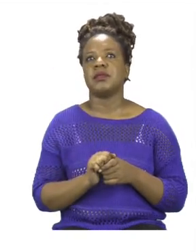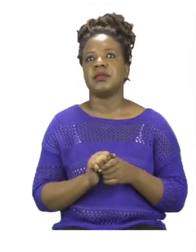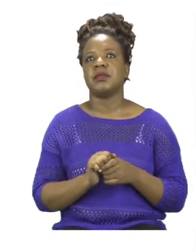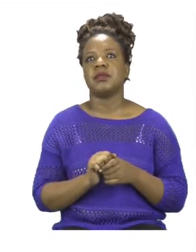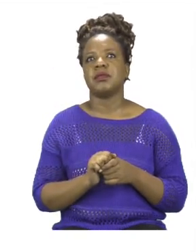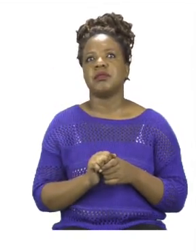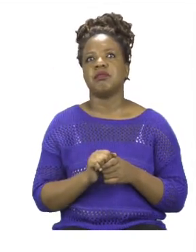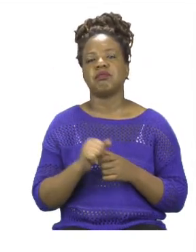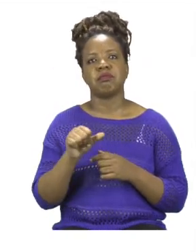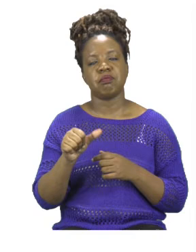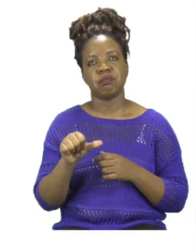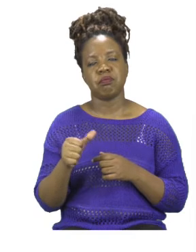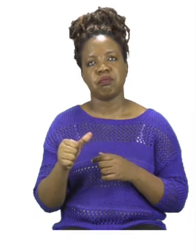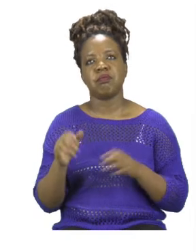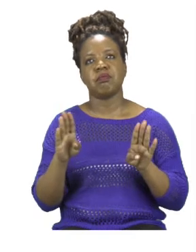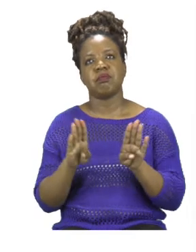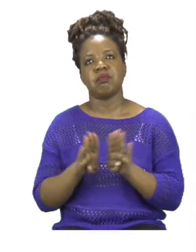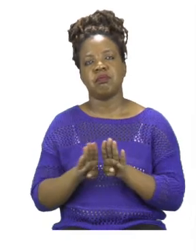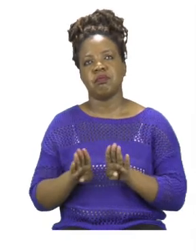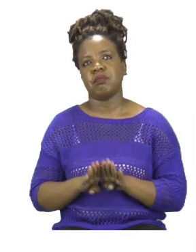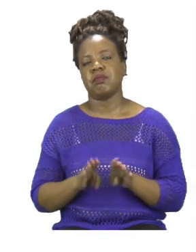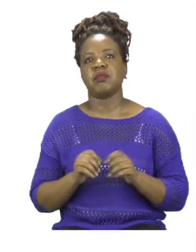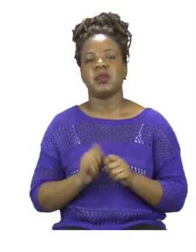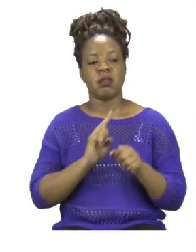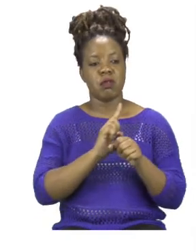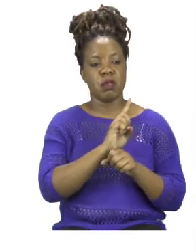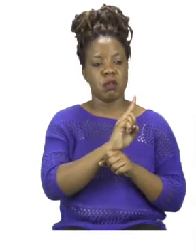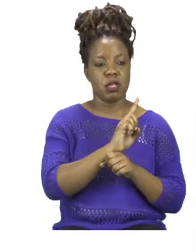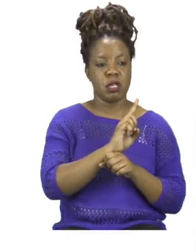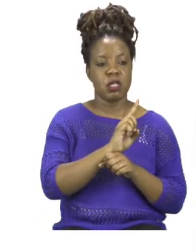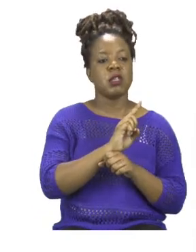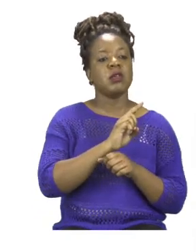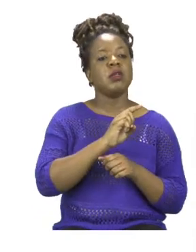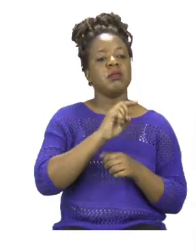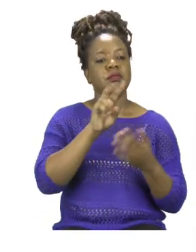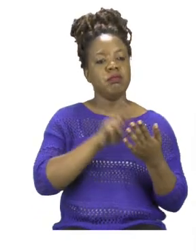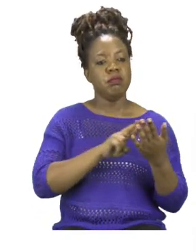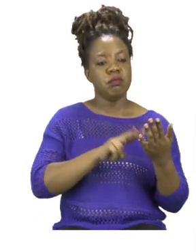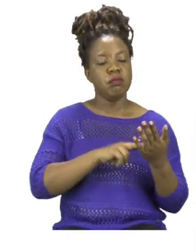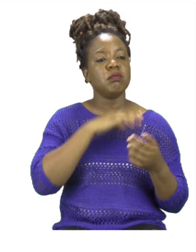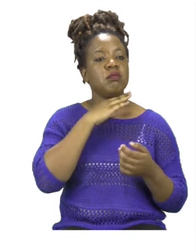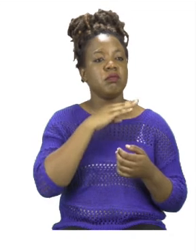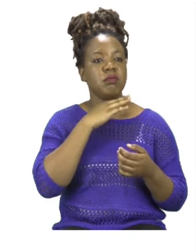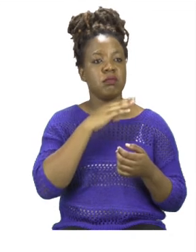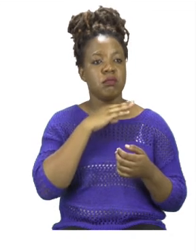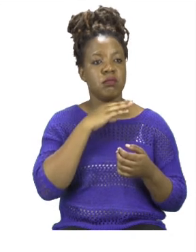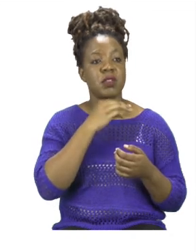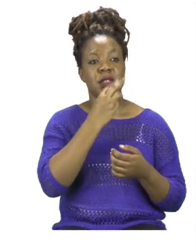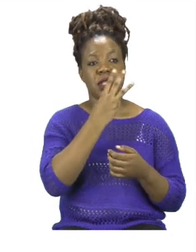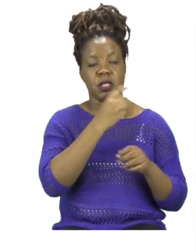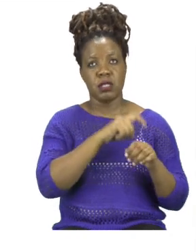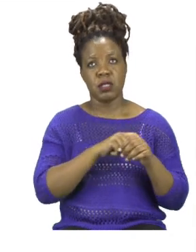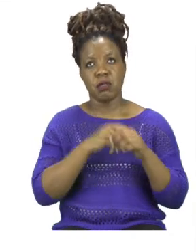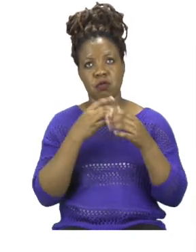your job. Please read the story or the scenario first, maybe twice, and then 3 times if you're not